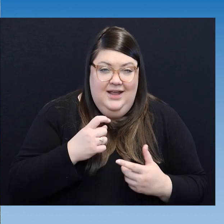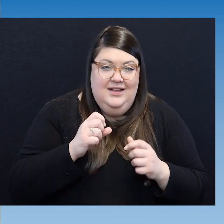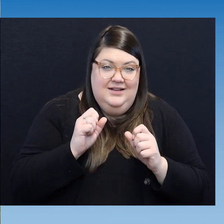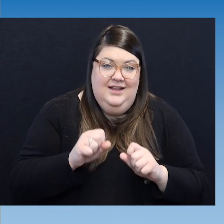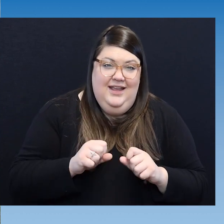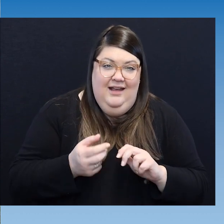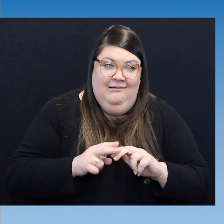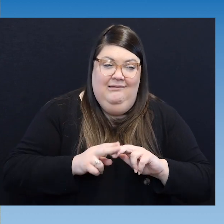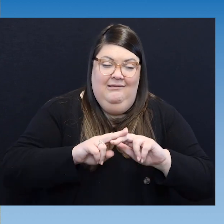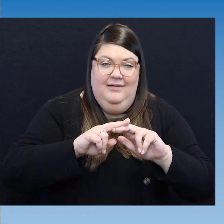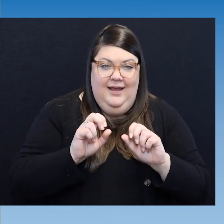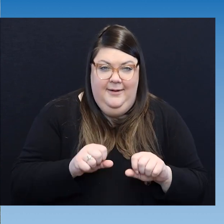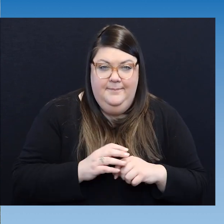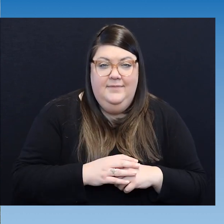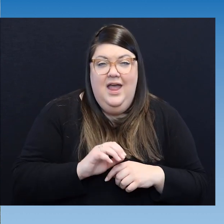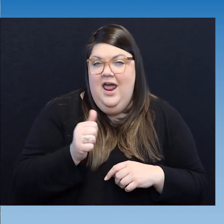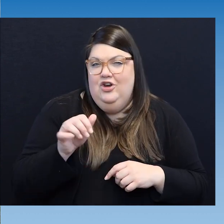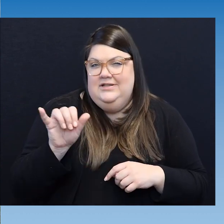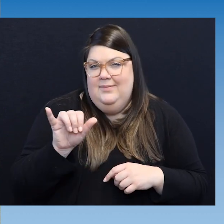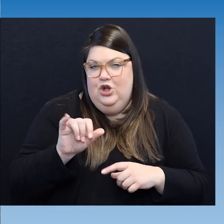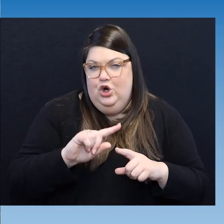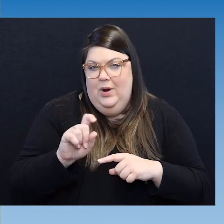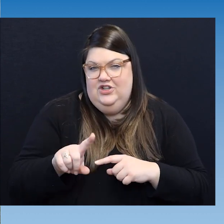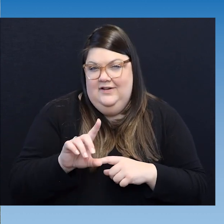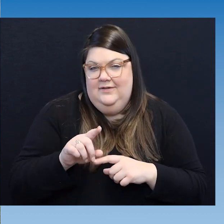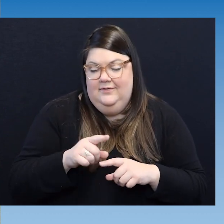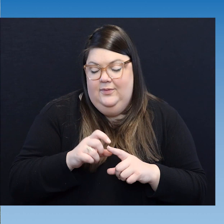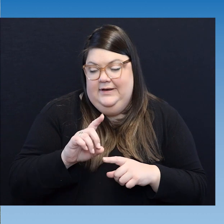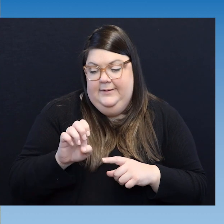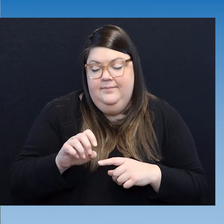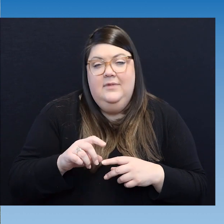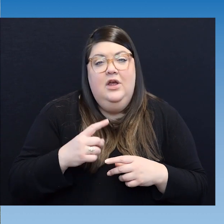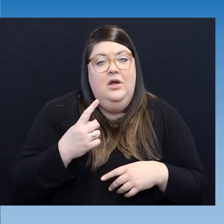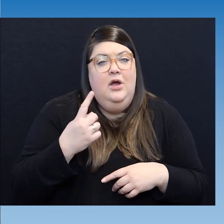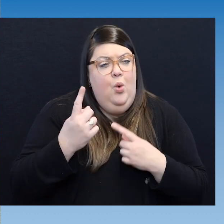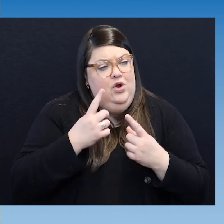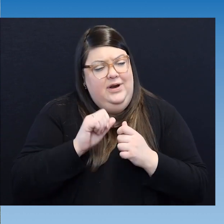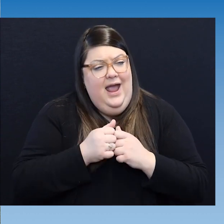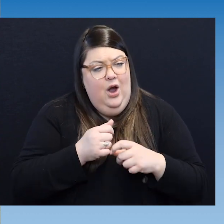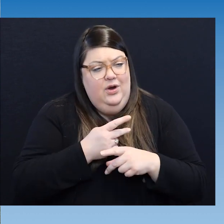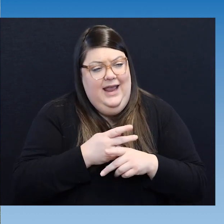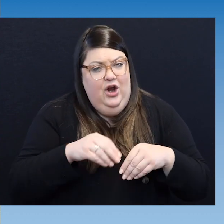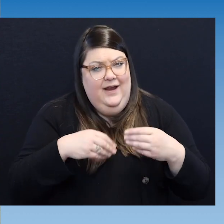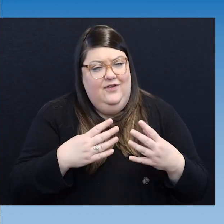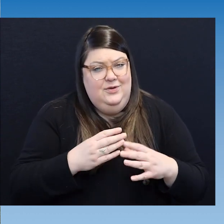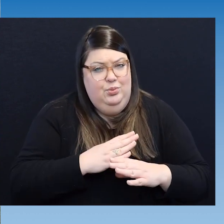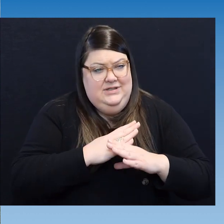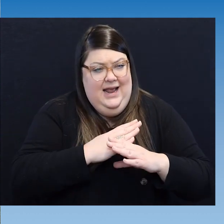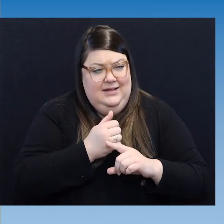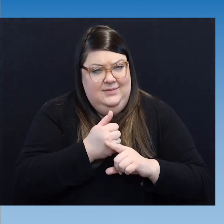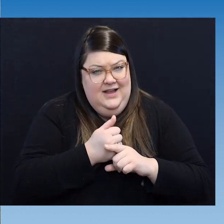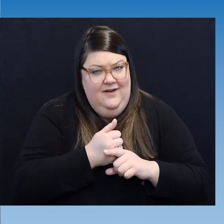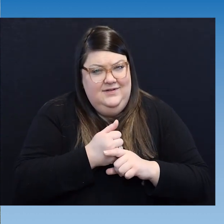a toll? And then another similar question from Dee. I'm wondering how caregivers protect themselves emotionally